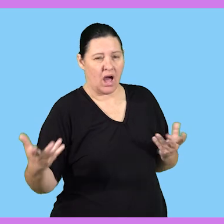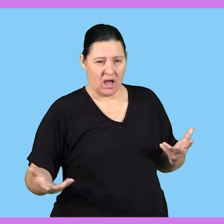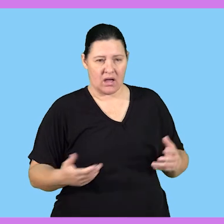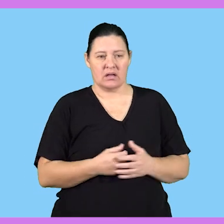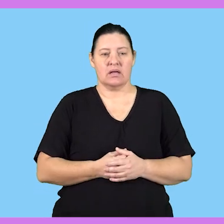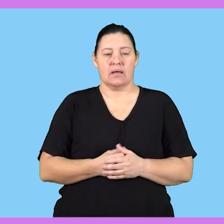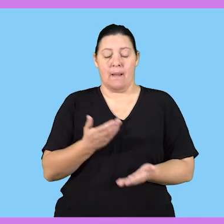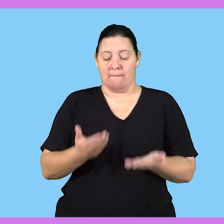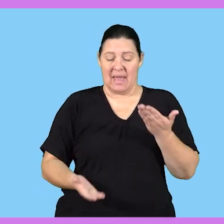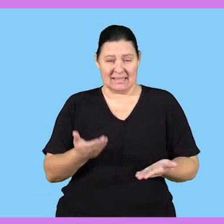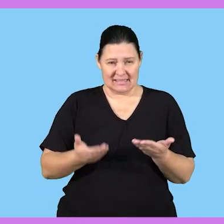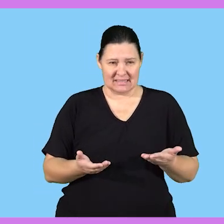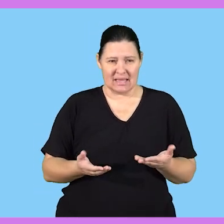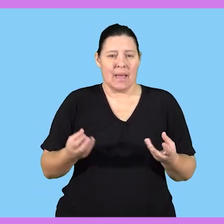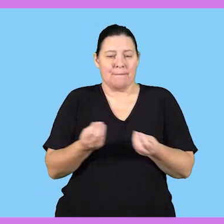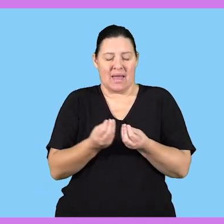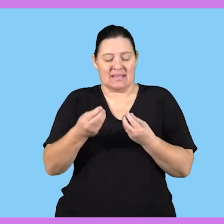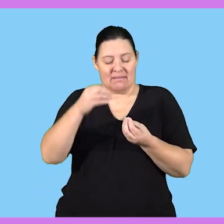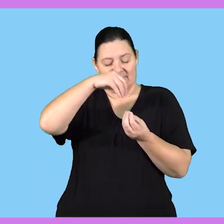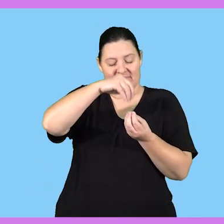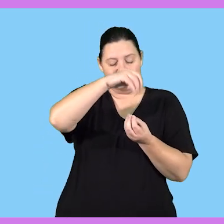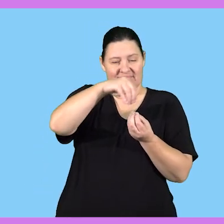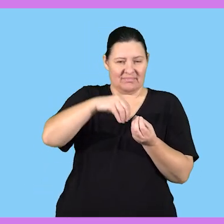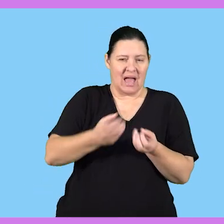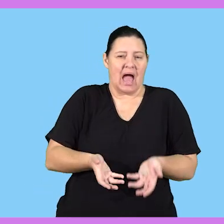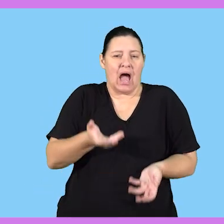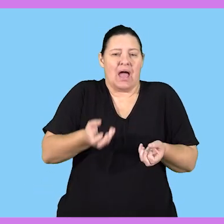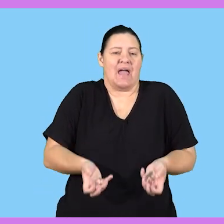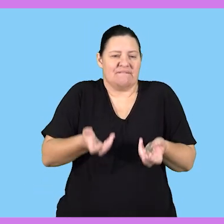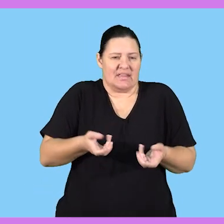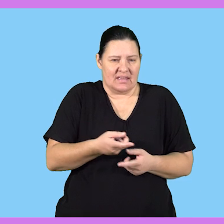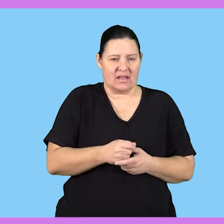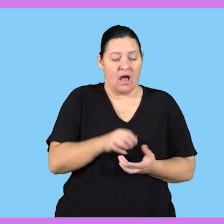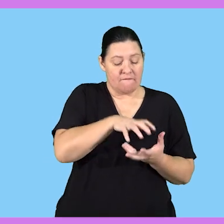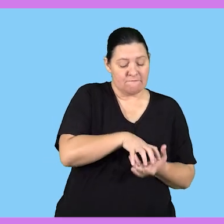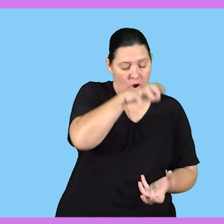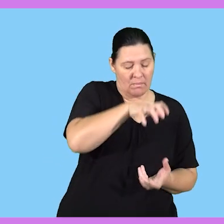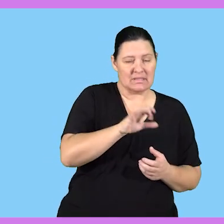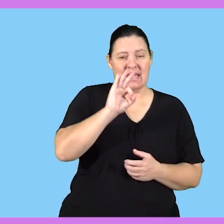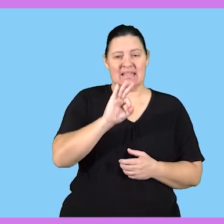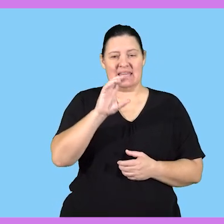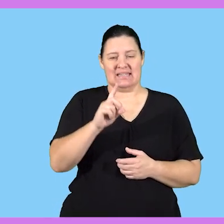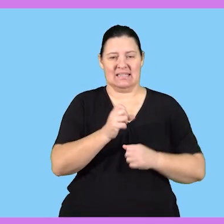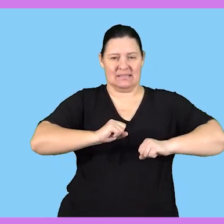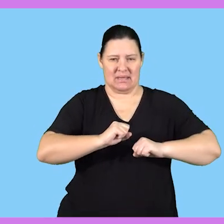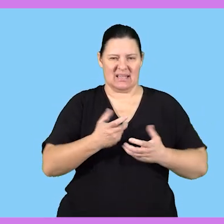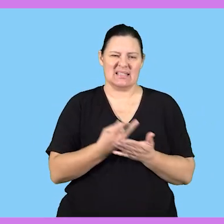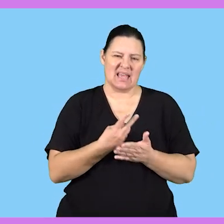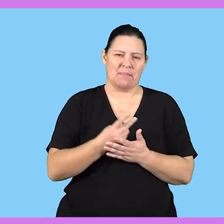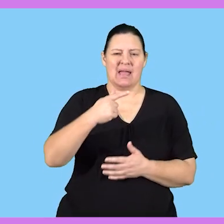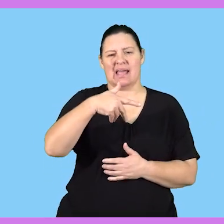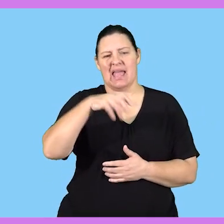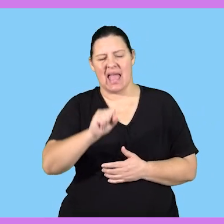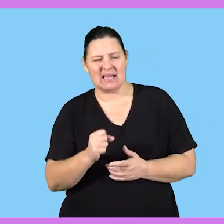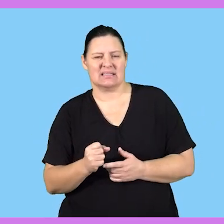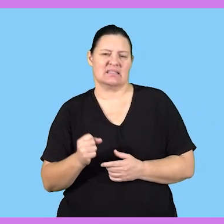Then mass, that is the amount of matter in an object, as well as volume, that's your three-dimensional space occupied by a